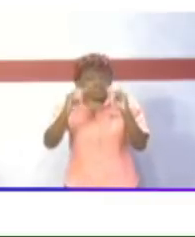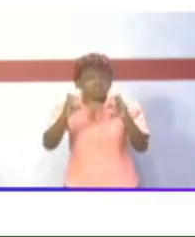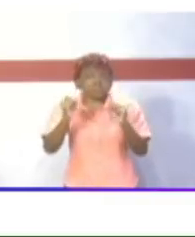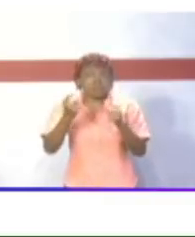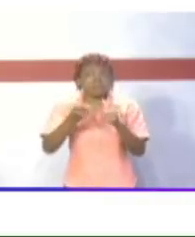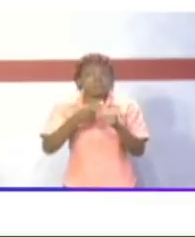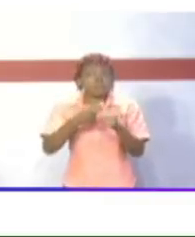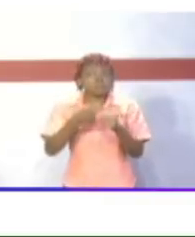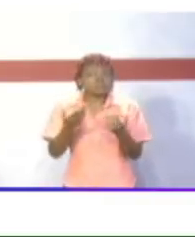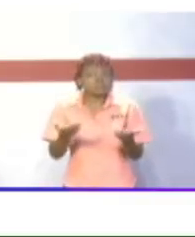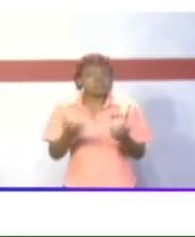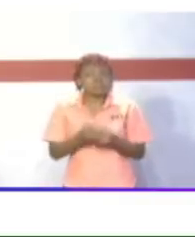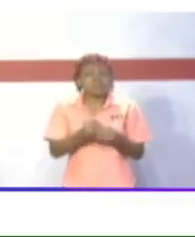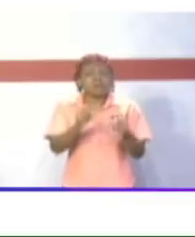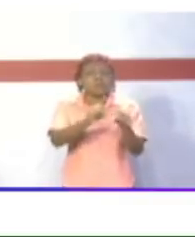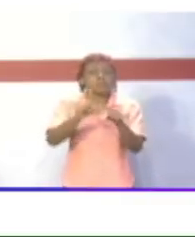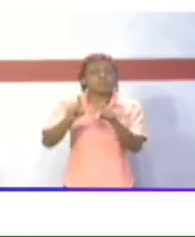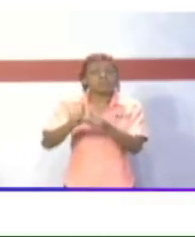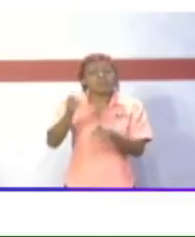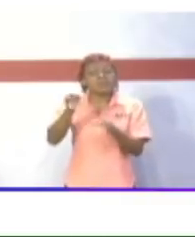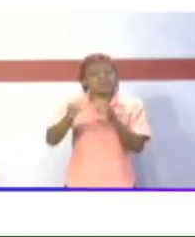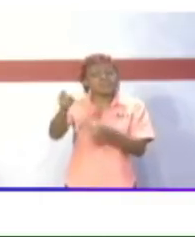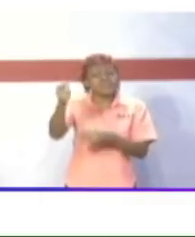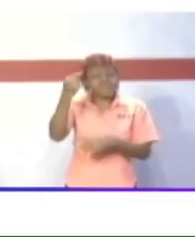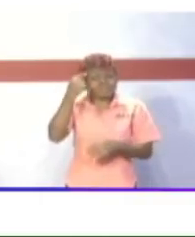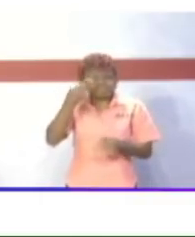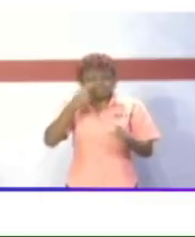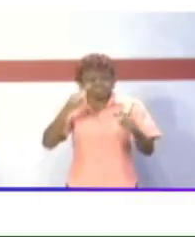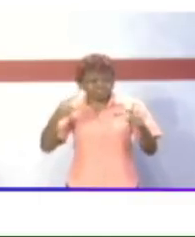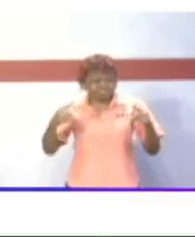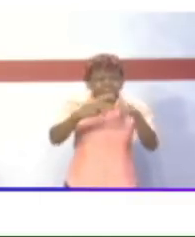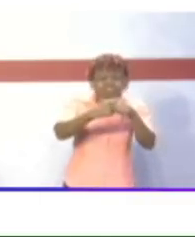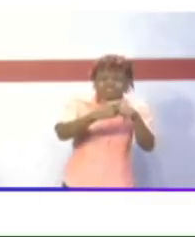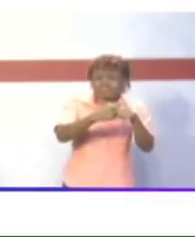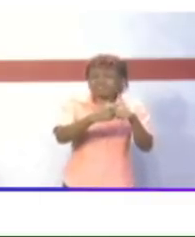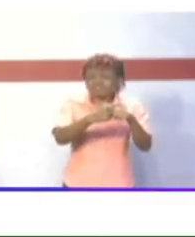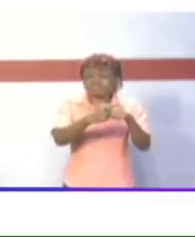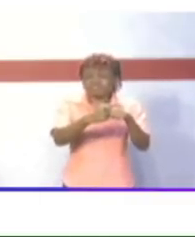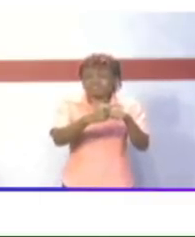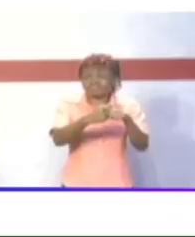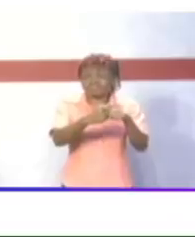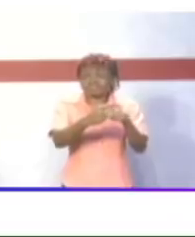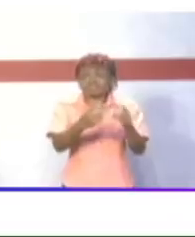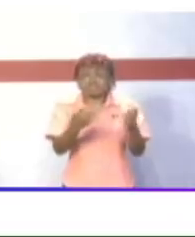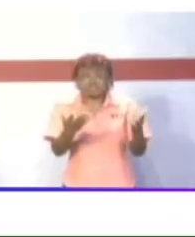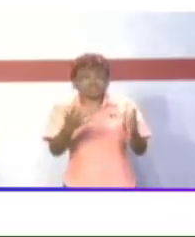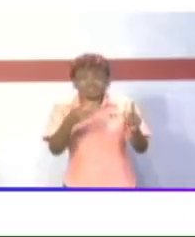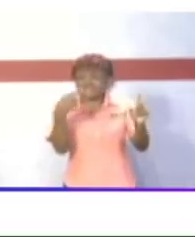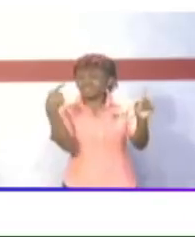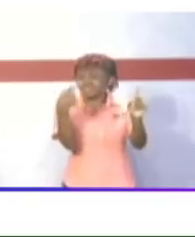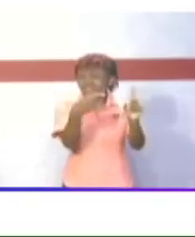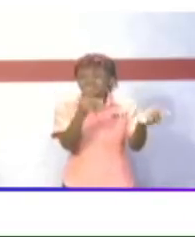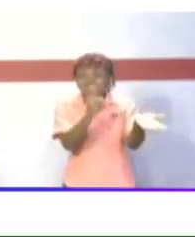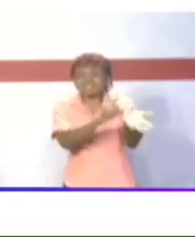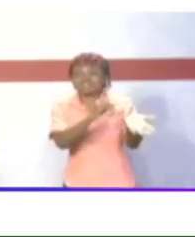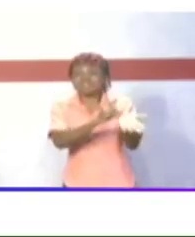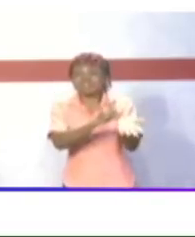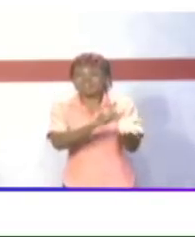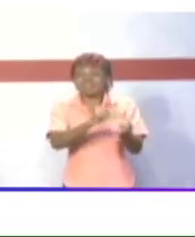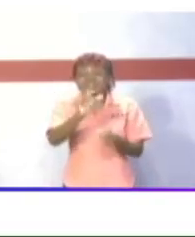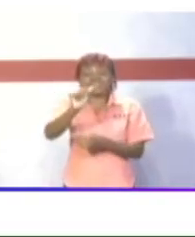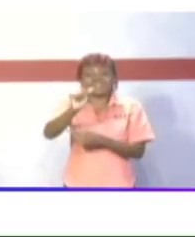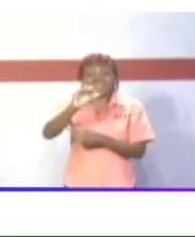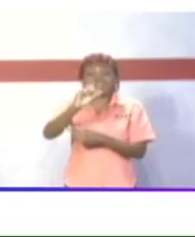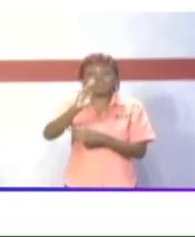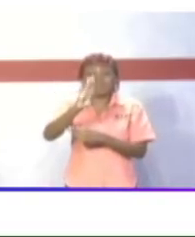it is a conflict of interest given Dr. Abdul Richards' other profession in health and issues with